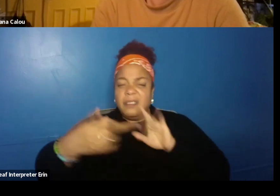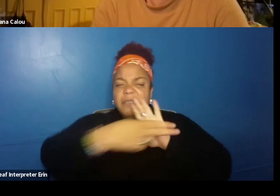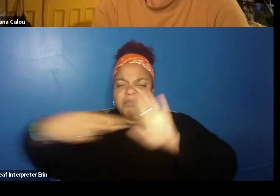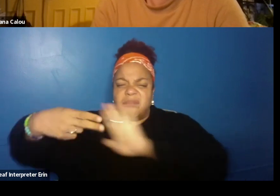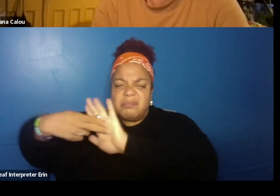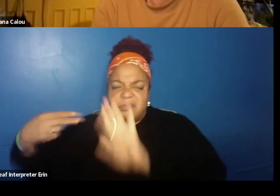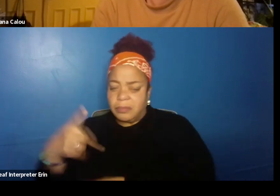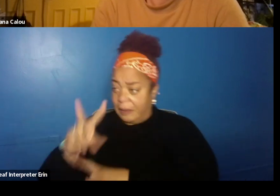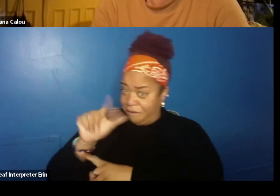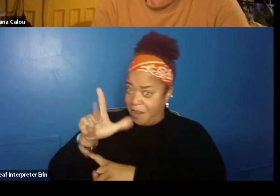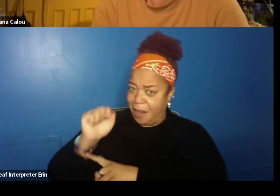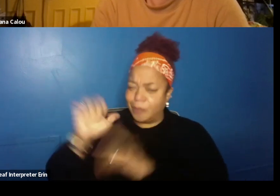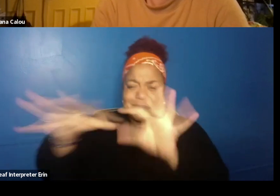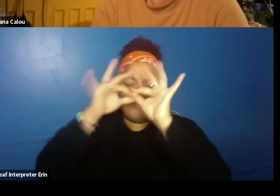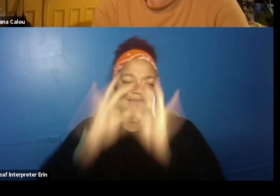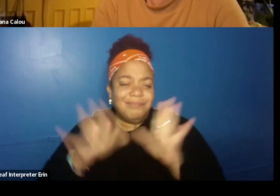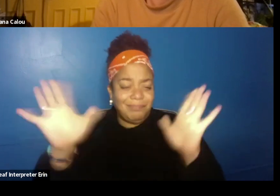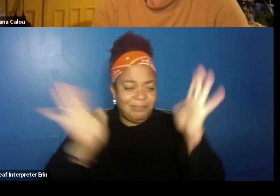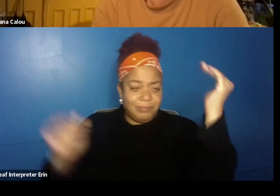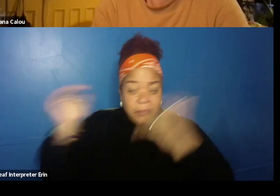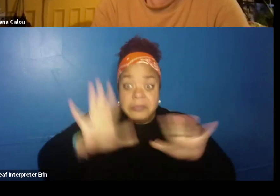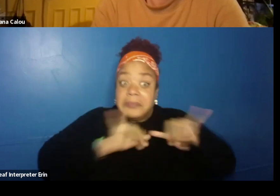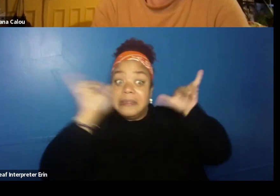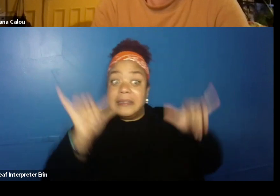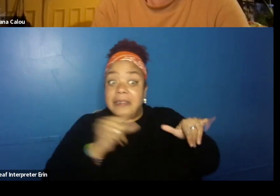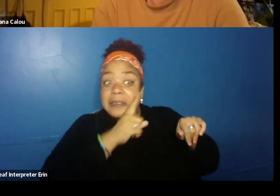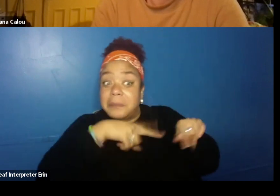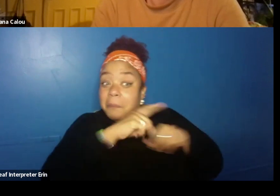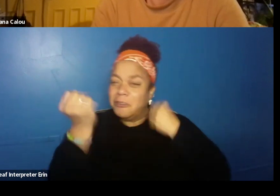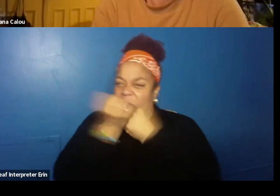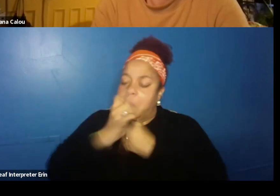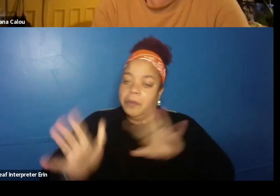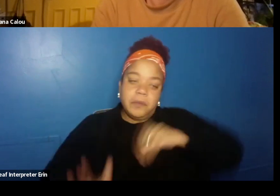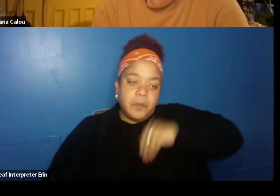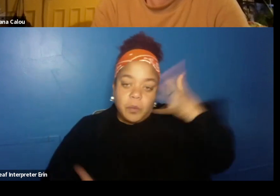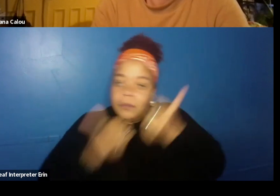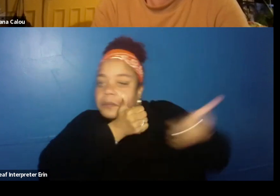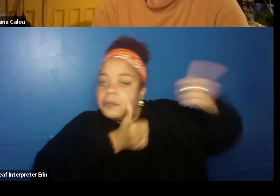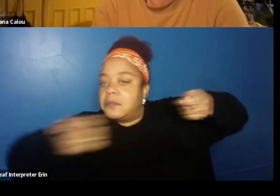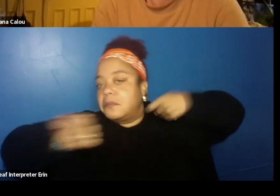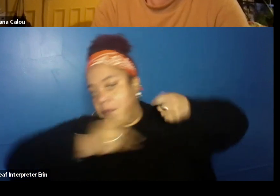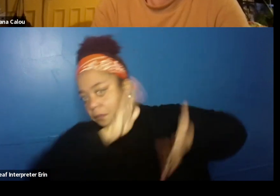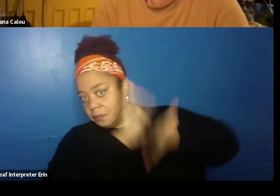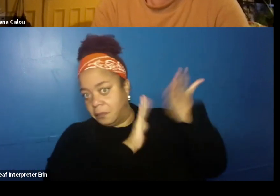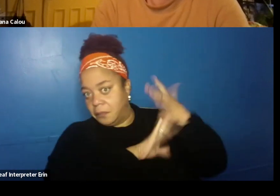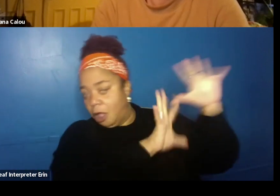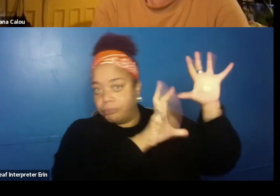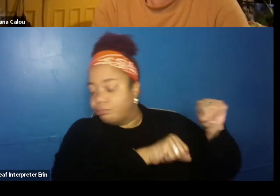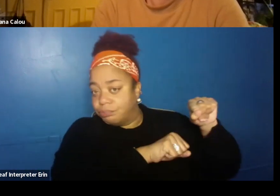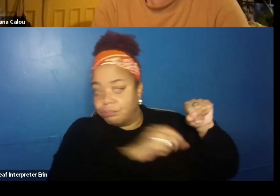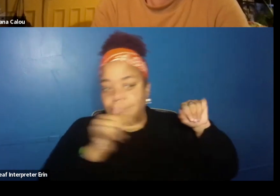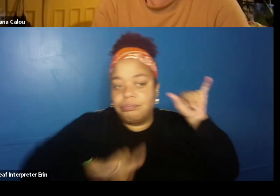capitalist hierarchy and establish false binaries of good and bad, healthy and